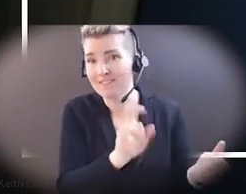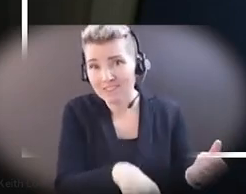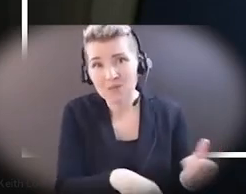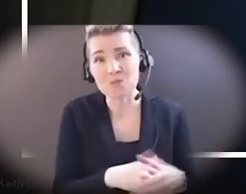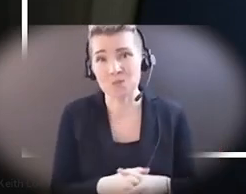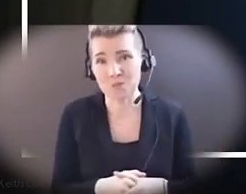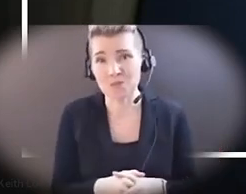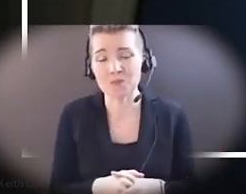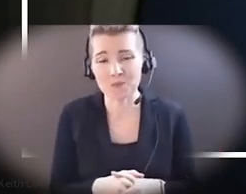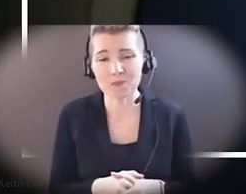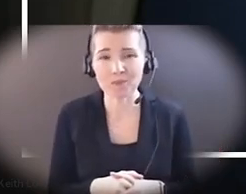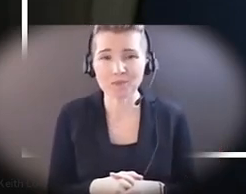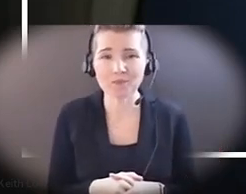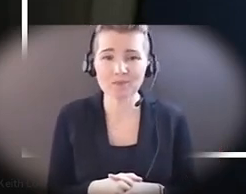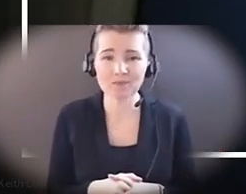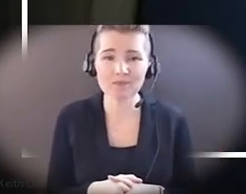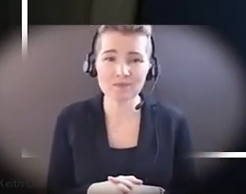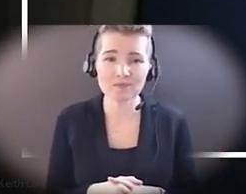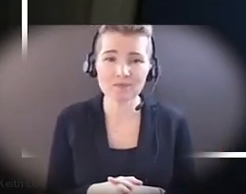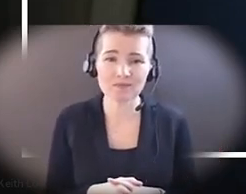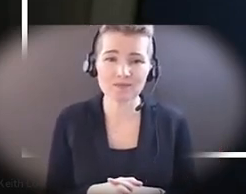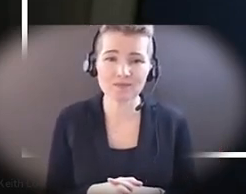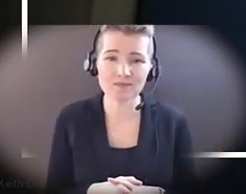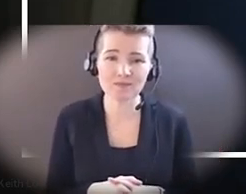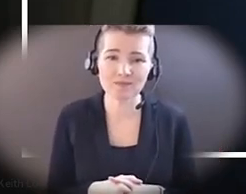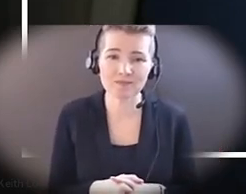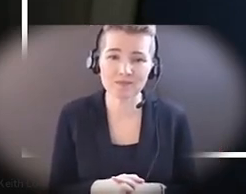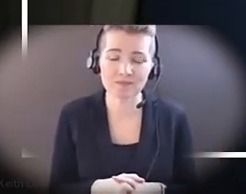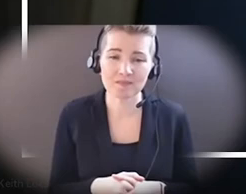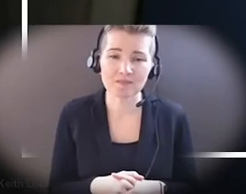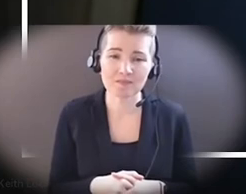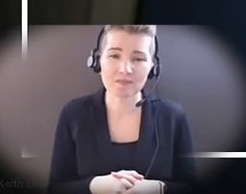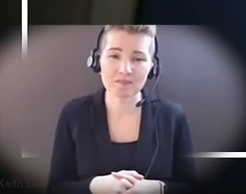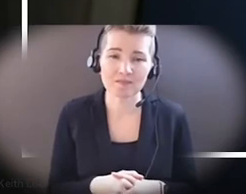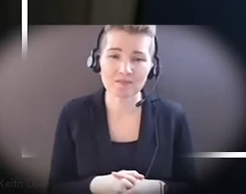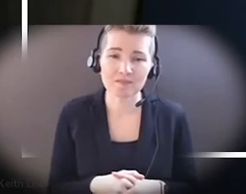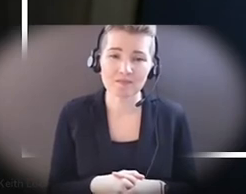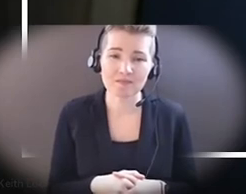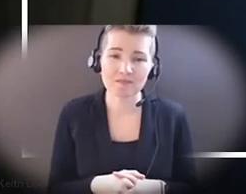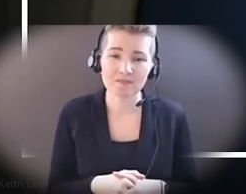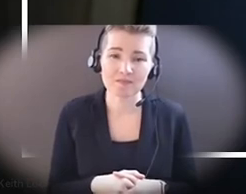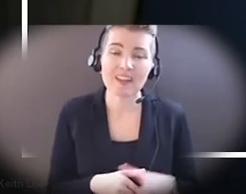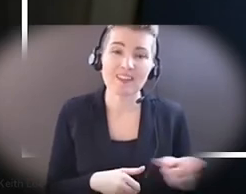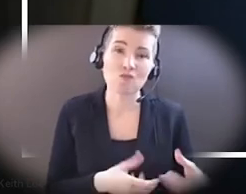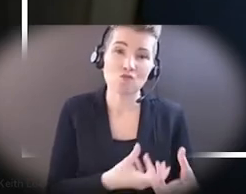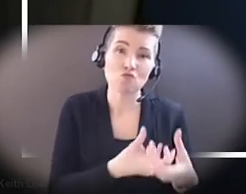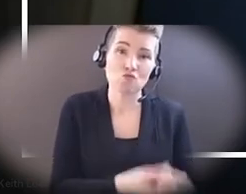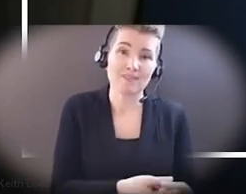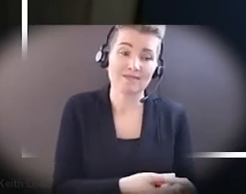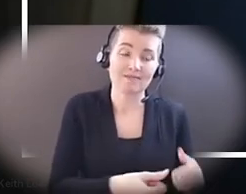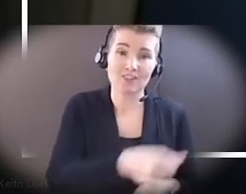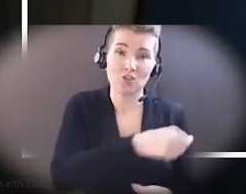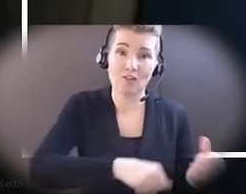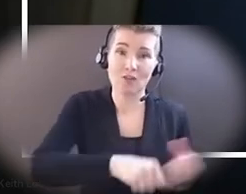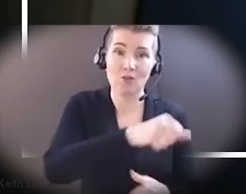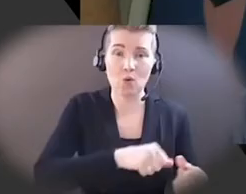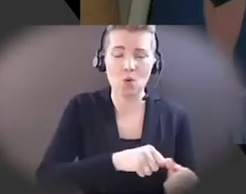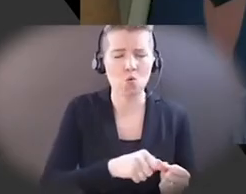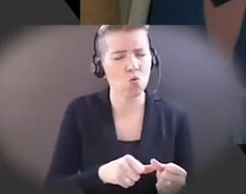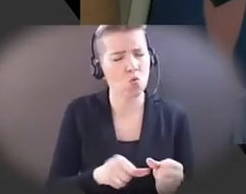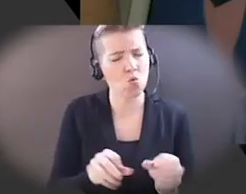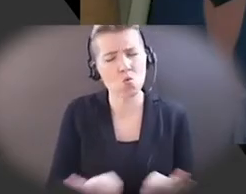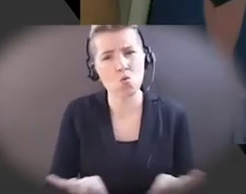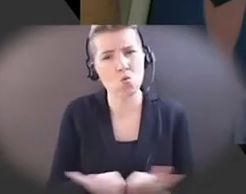were very trust. Everybody trusted. The trust was very important.